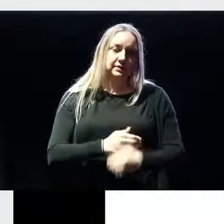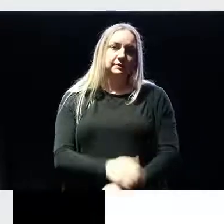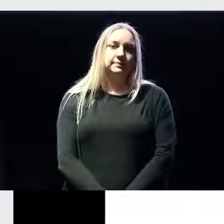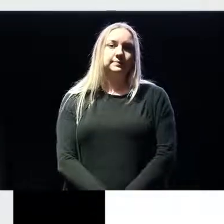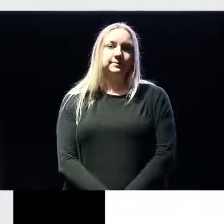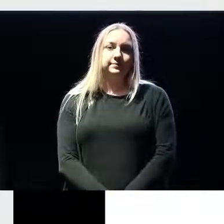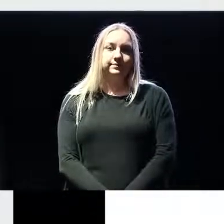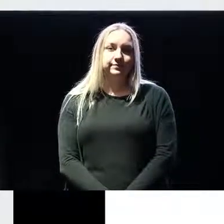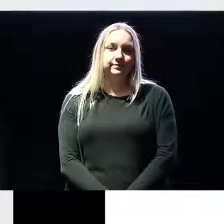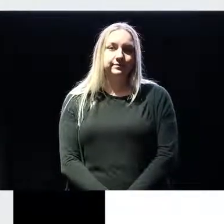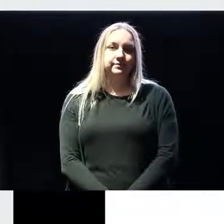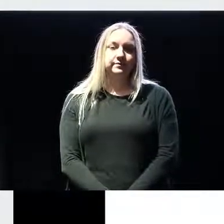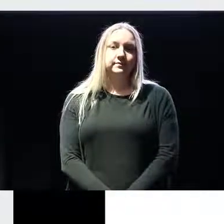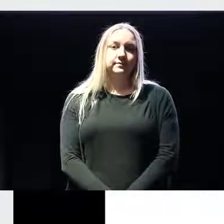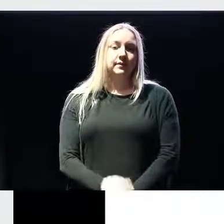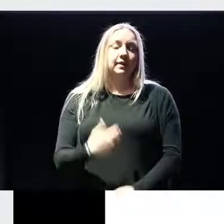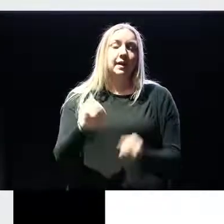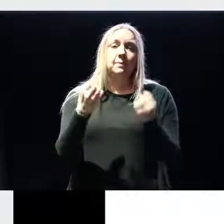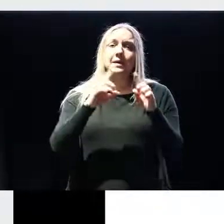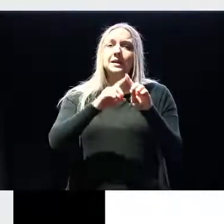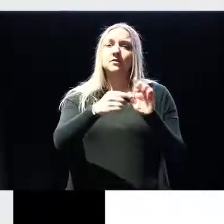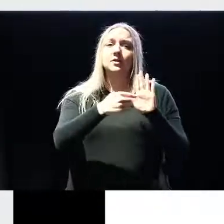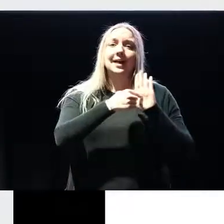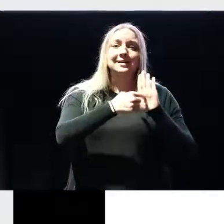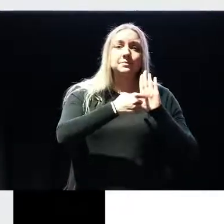series of programs, exhibitions,